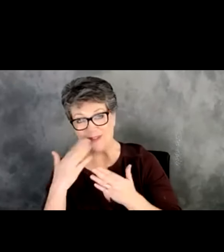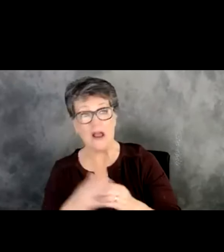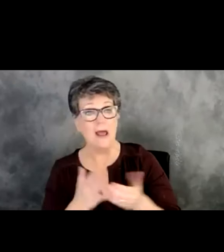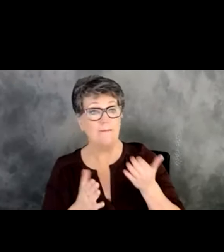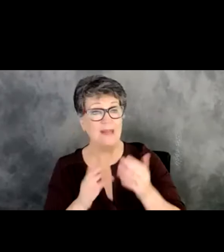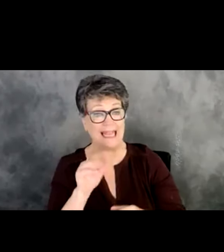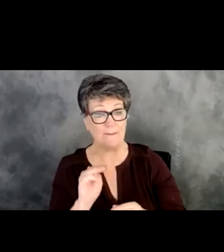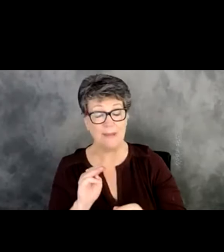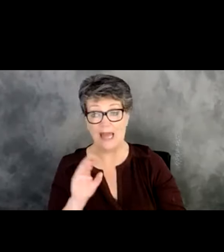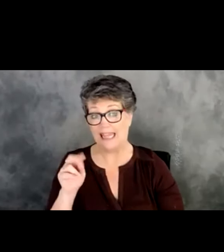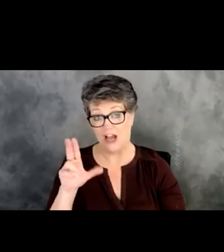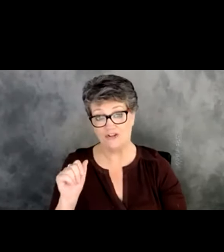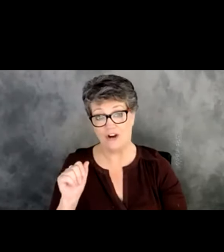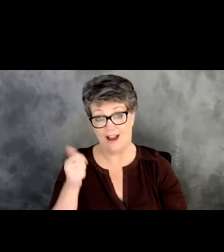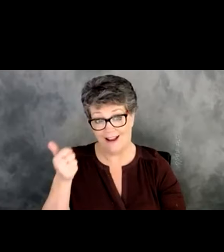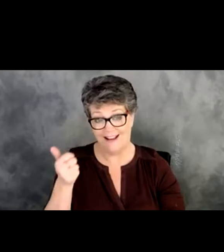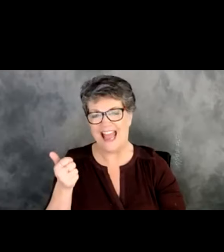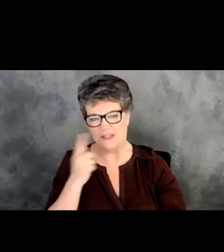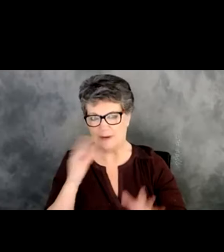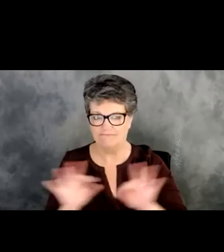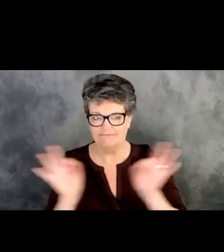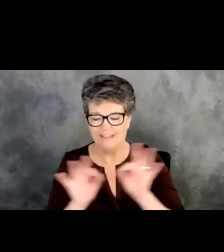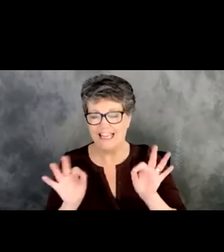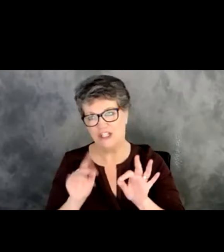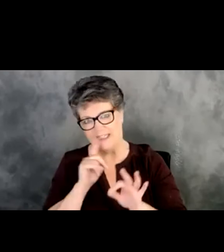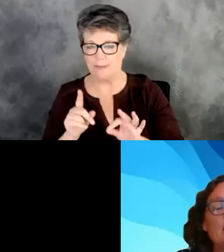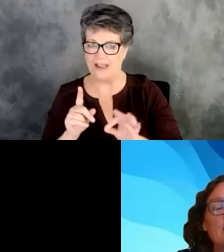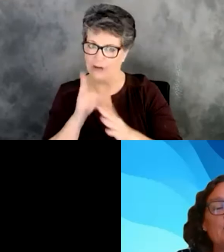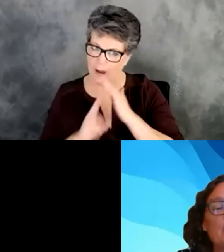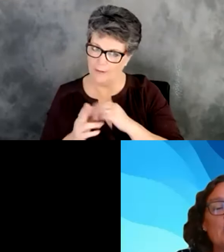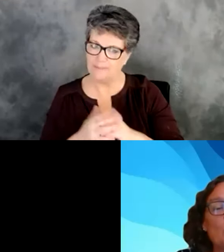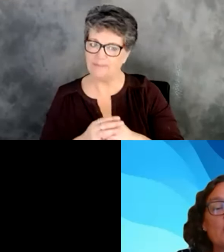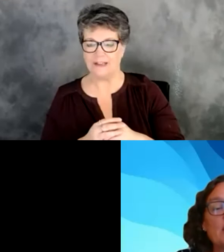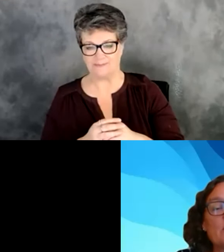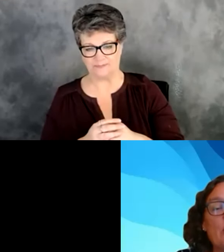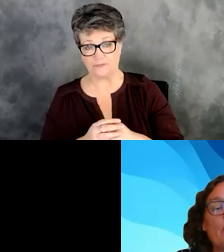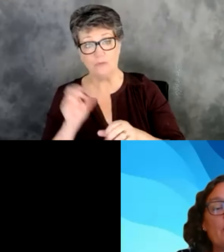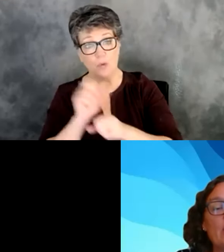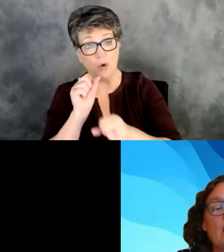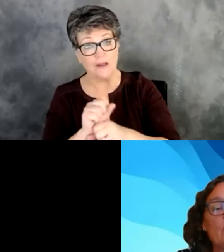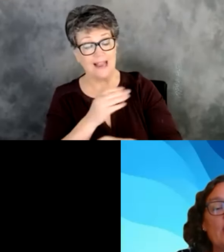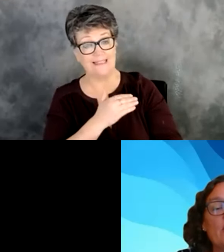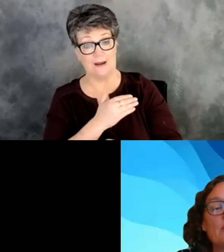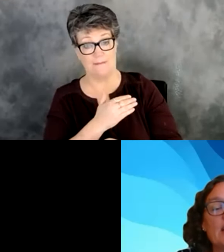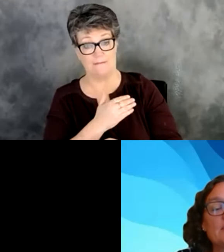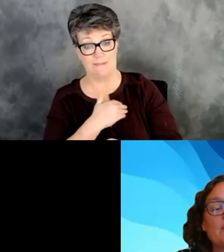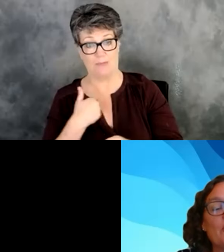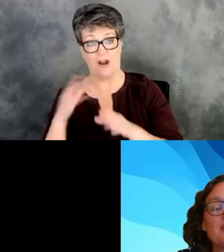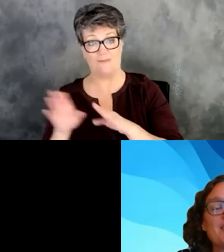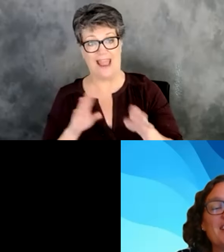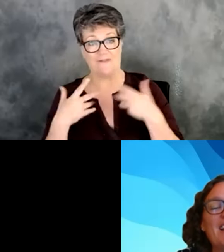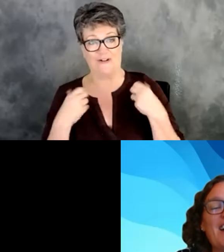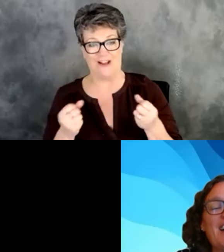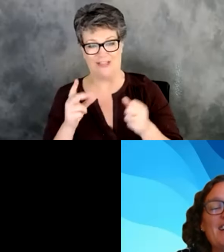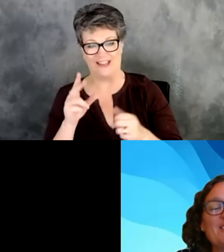can, Leandra has been instrumental. She's being too modest in working as a member of the Behavioral Health Task